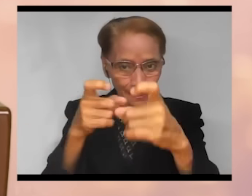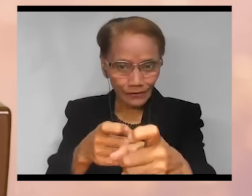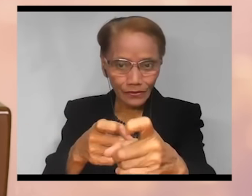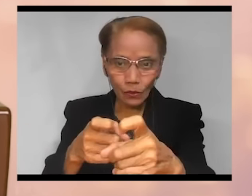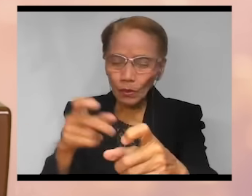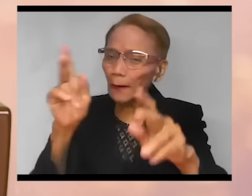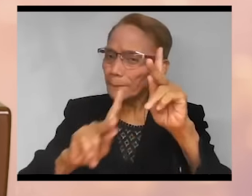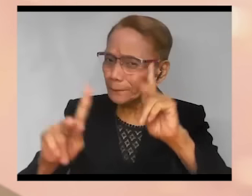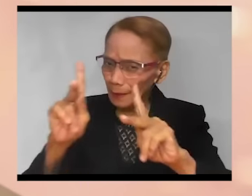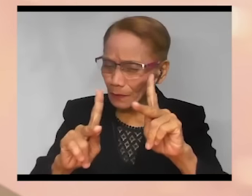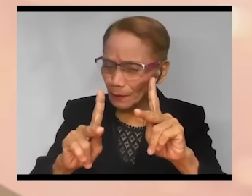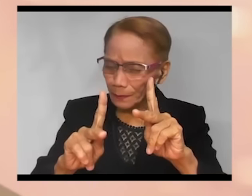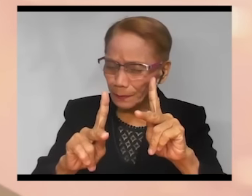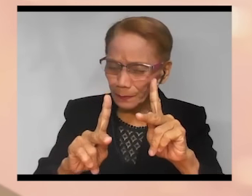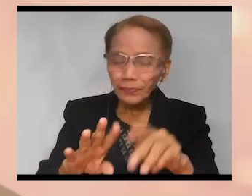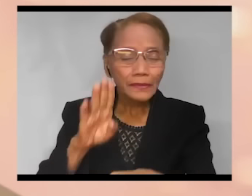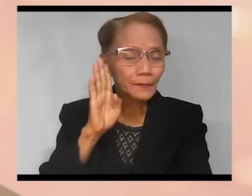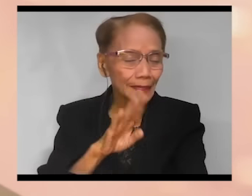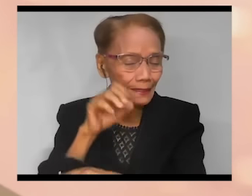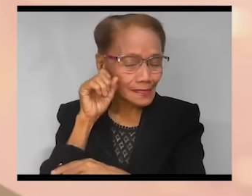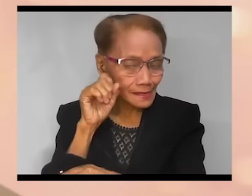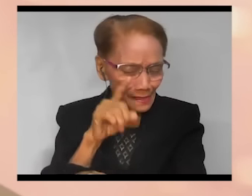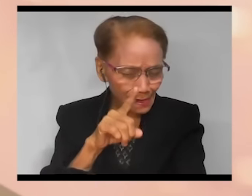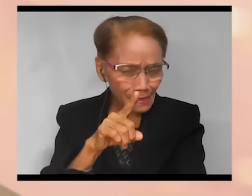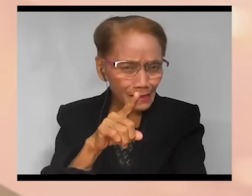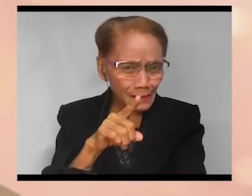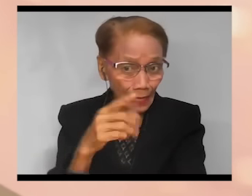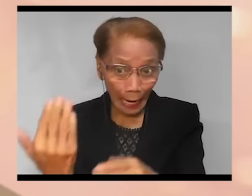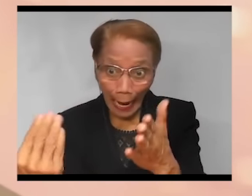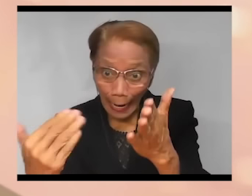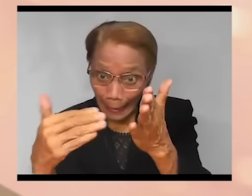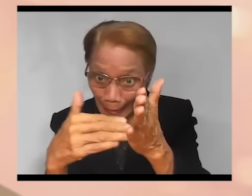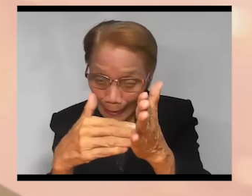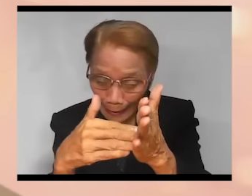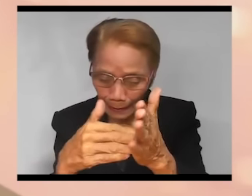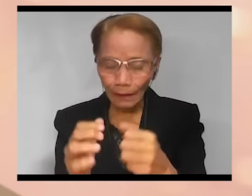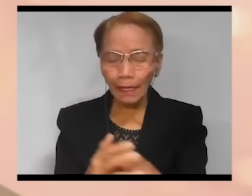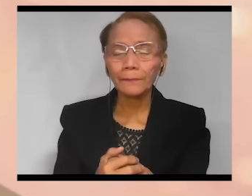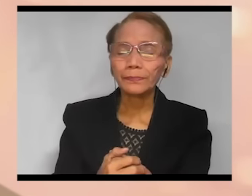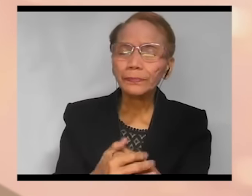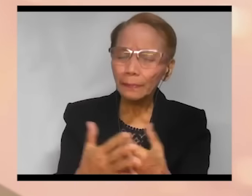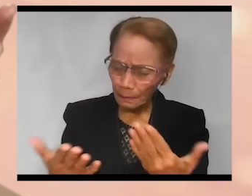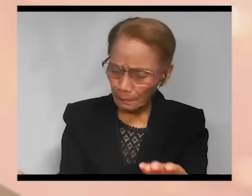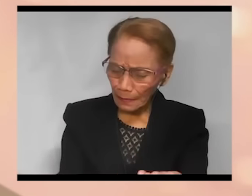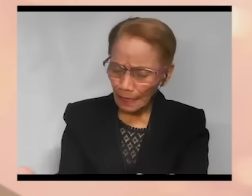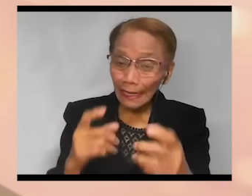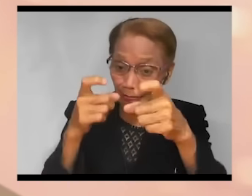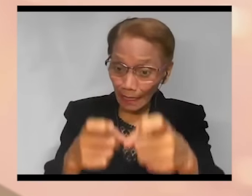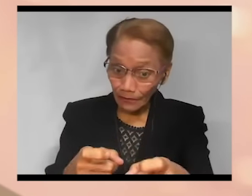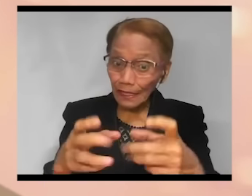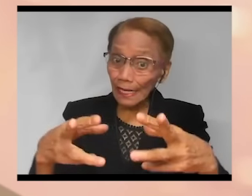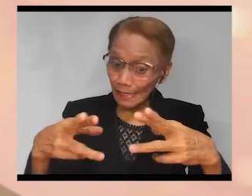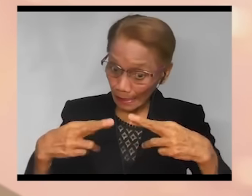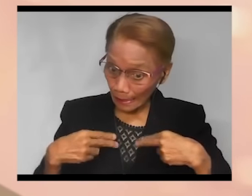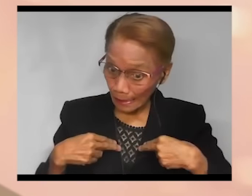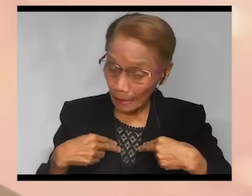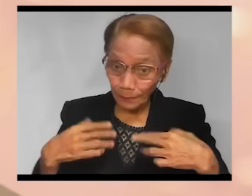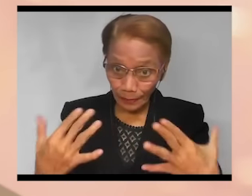the people. My dear brothers and sisters, let me repeat that. The gift he has